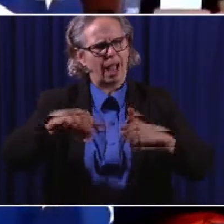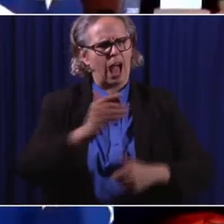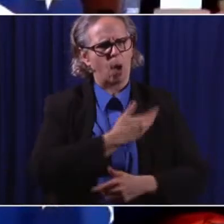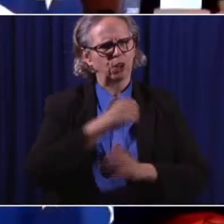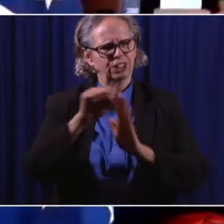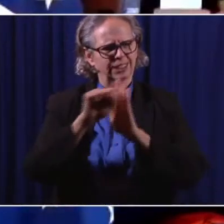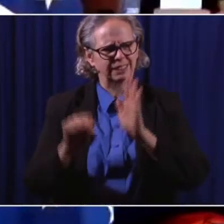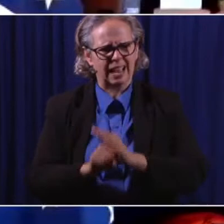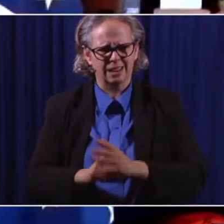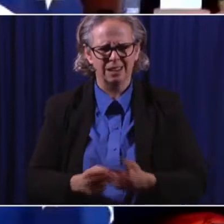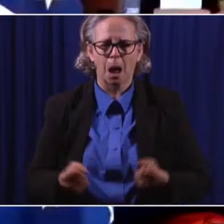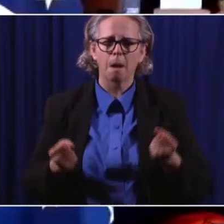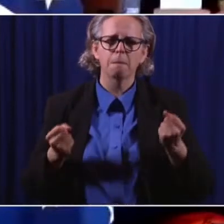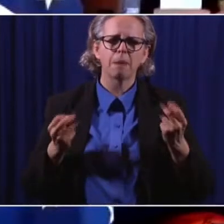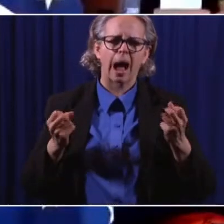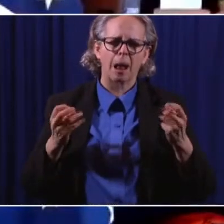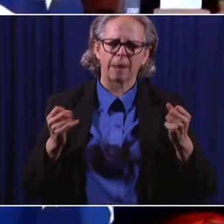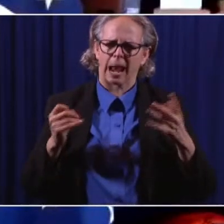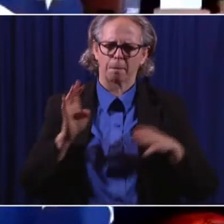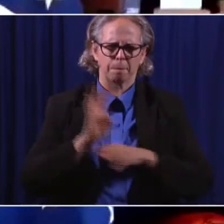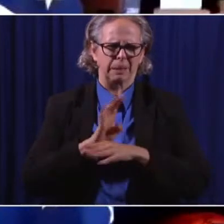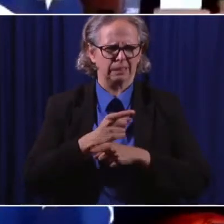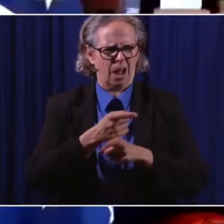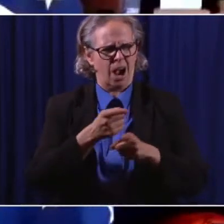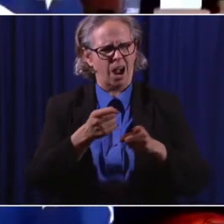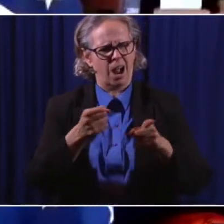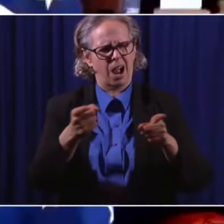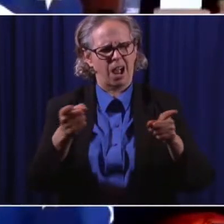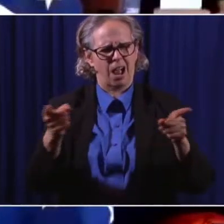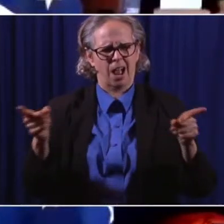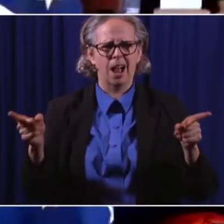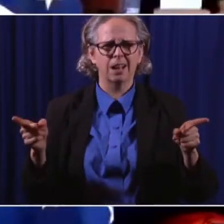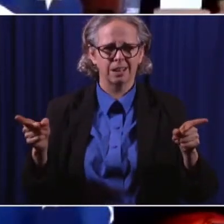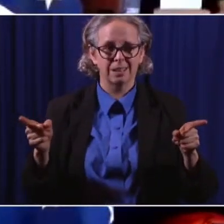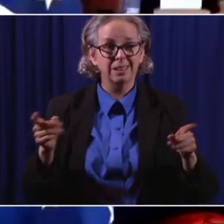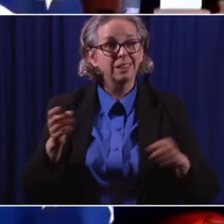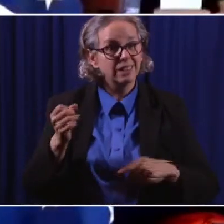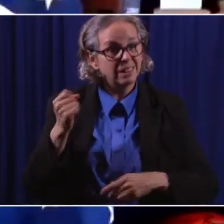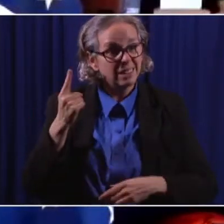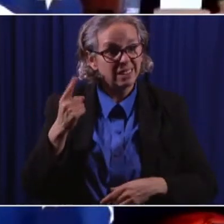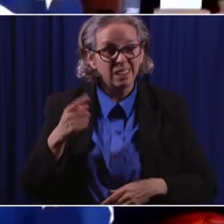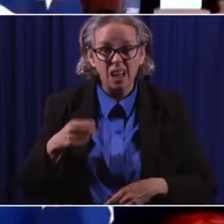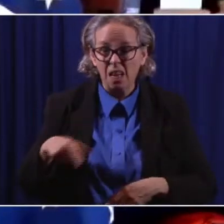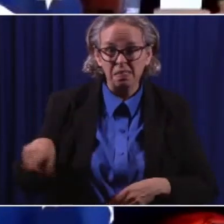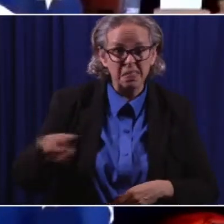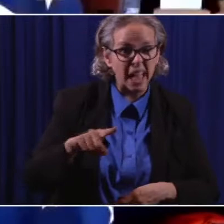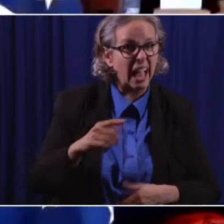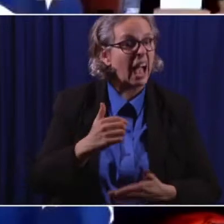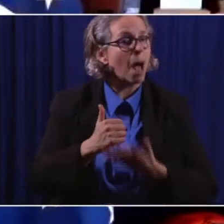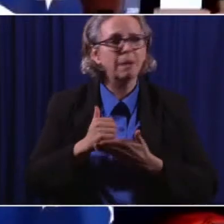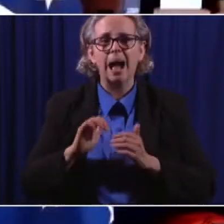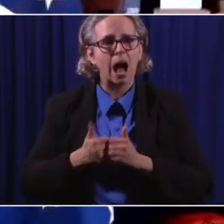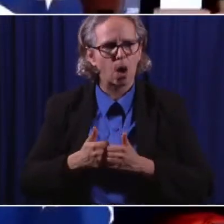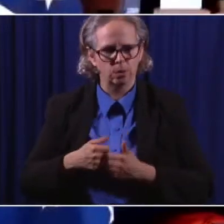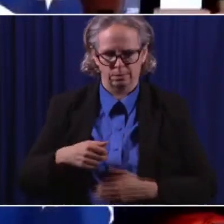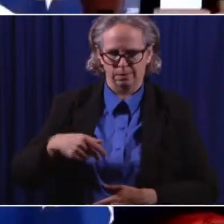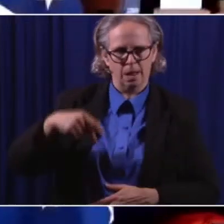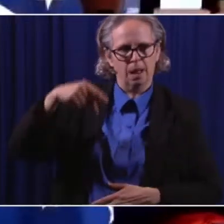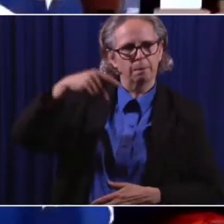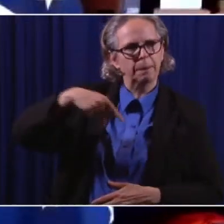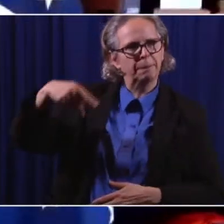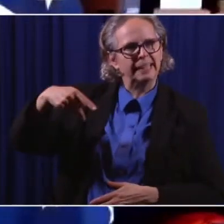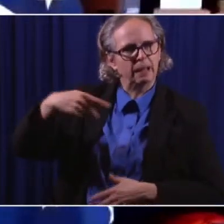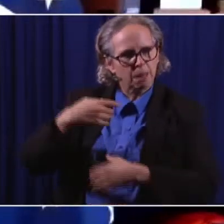helped us. We know that PPE is one of the areas that we are in definite need